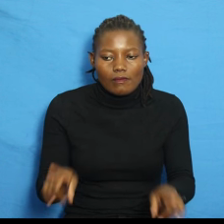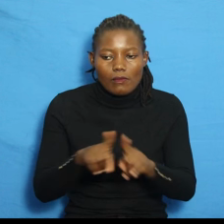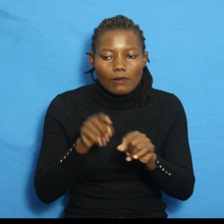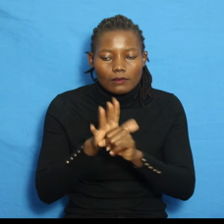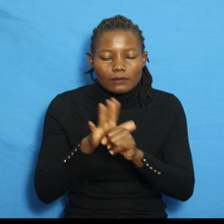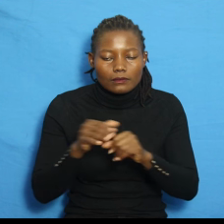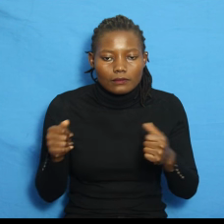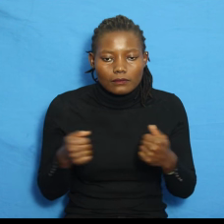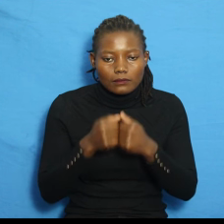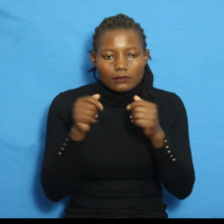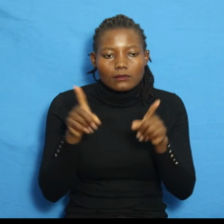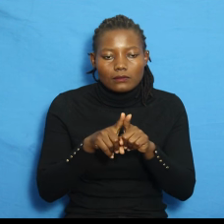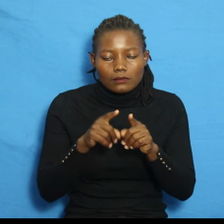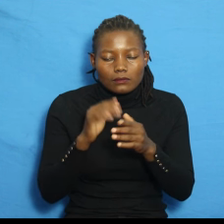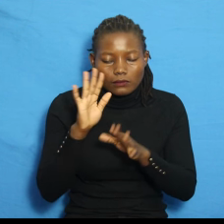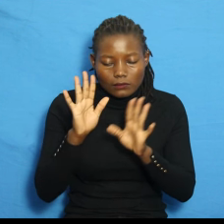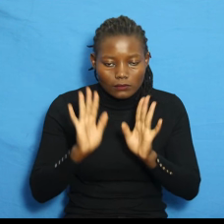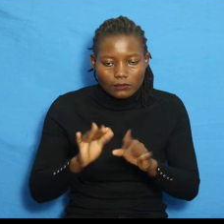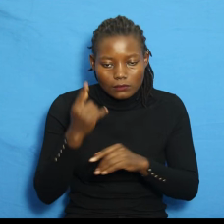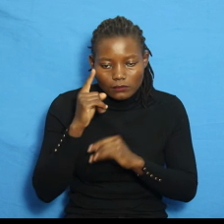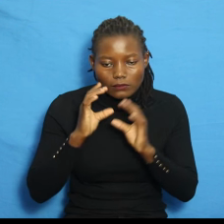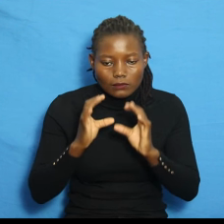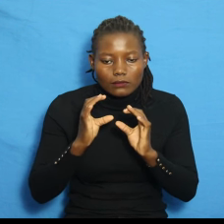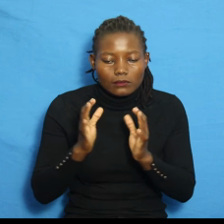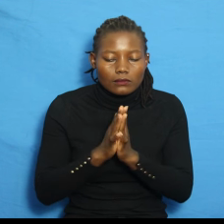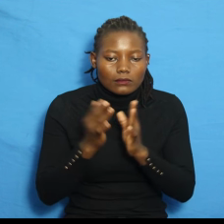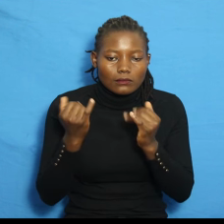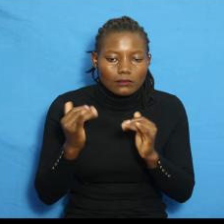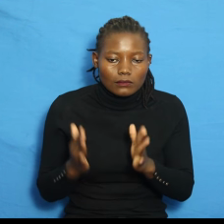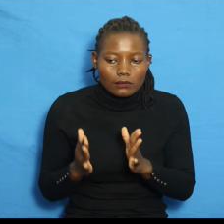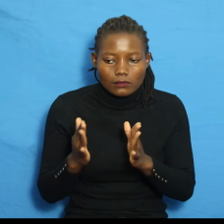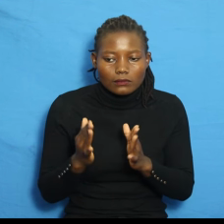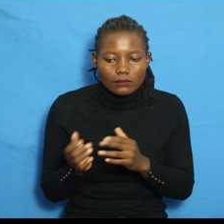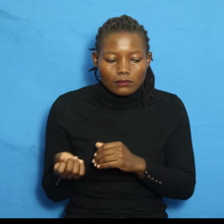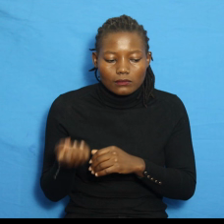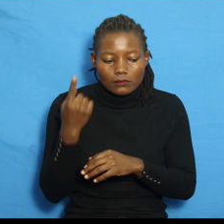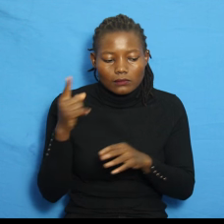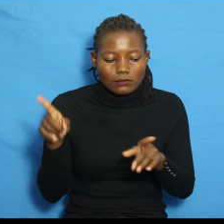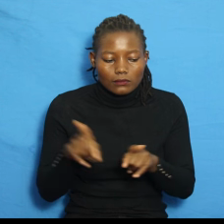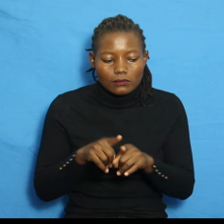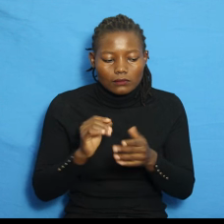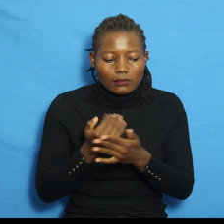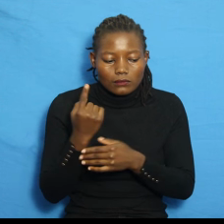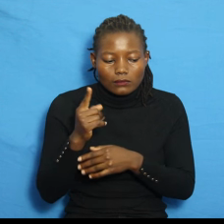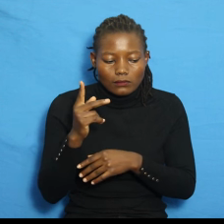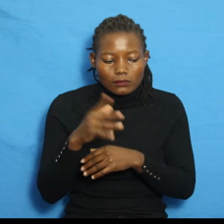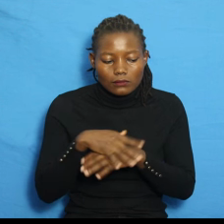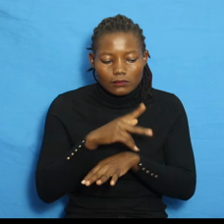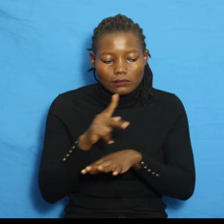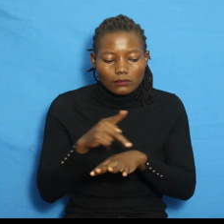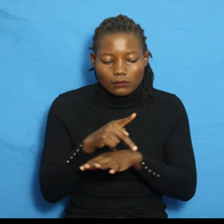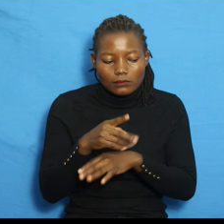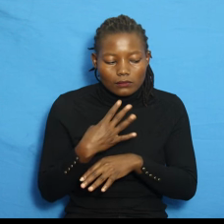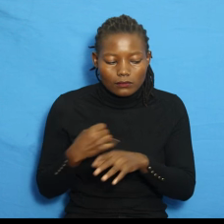sporting activities. And a lot of it happens, and it is therefore important for the coaches and the athletes to